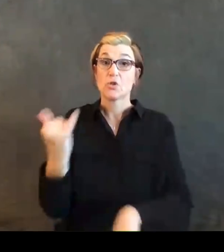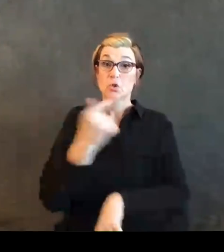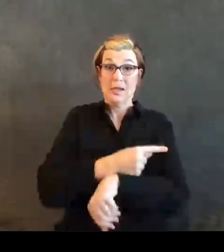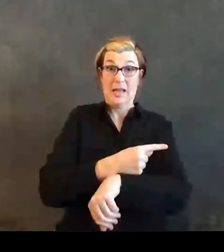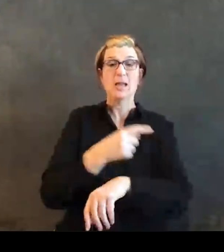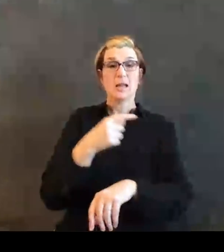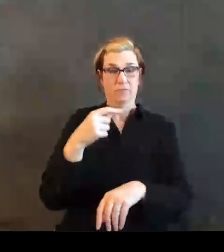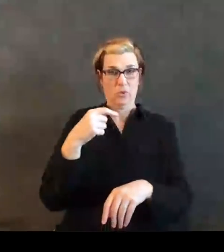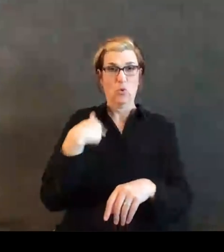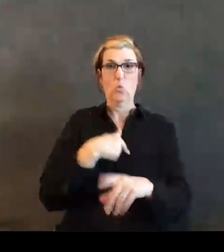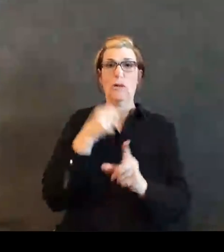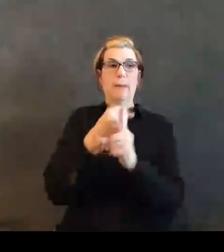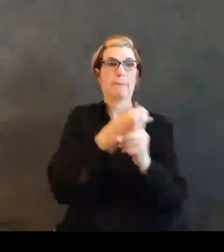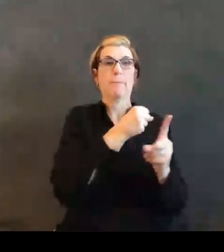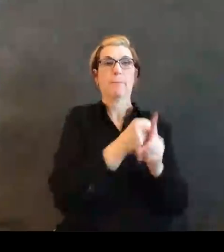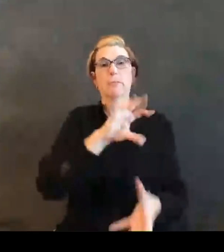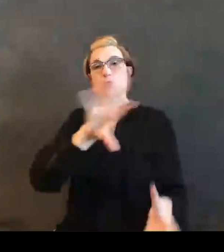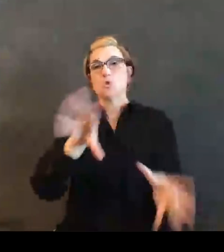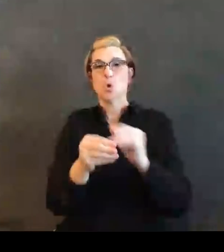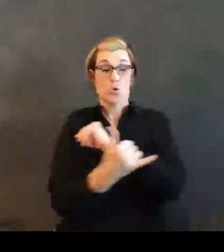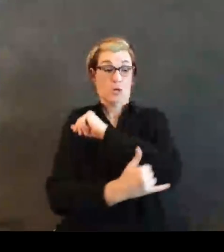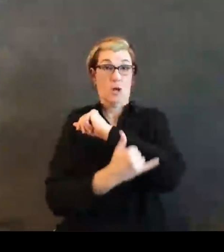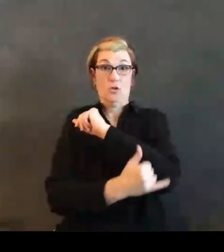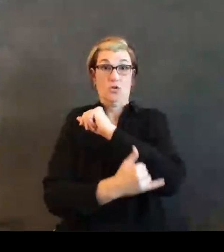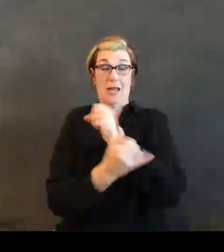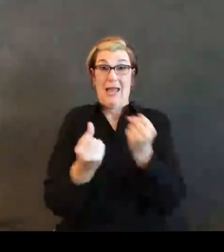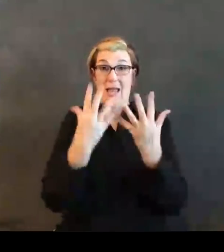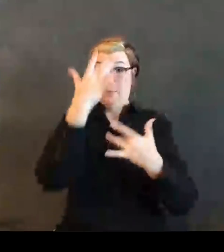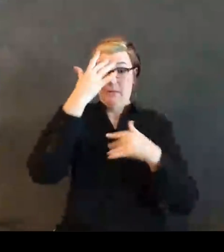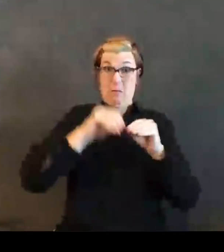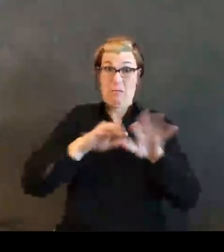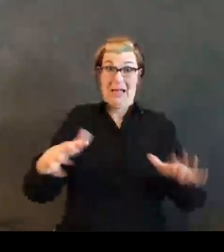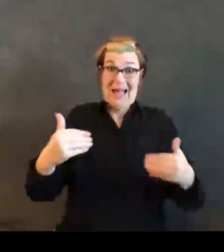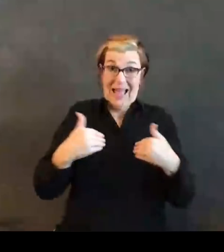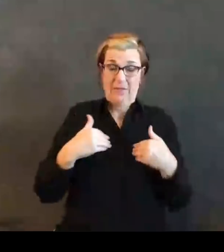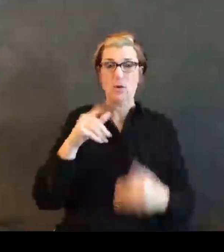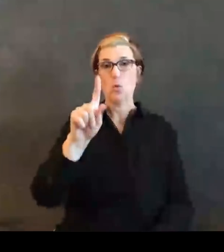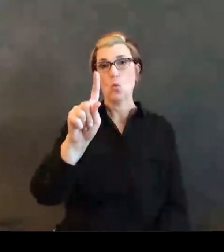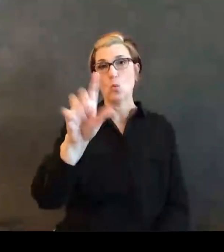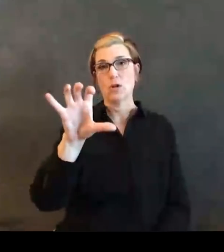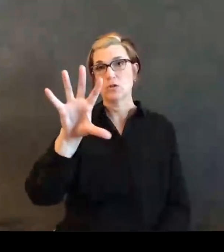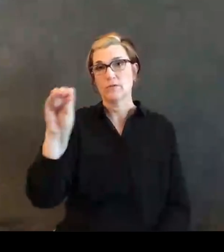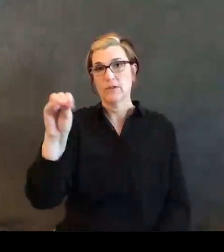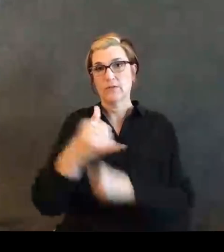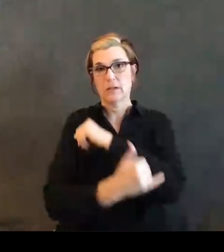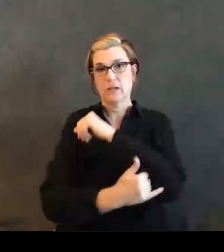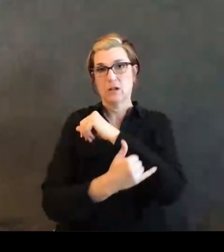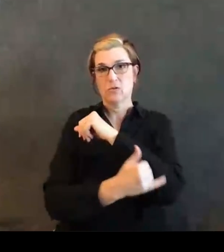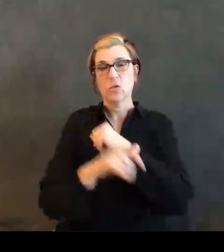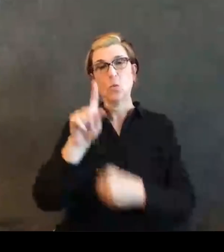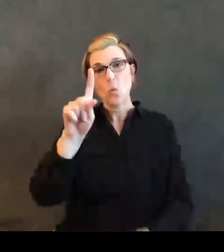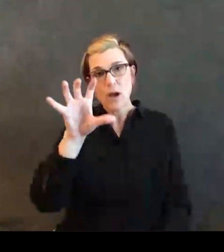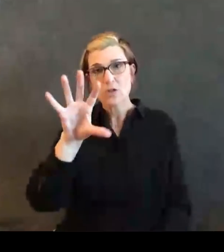the virus. We have 150 countries, over 150 countries where you have this virus. And nobody